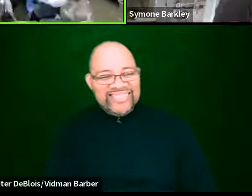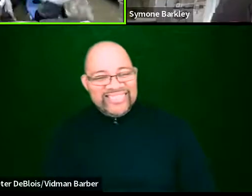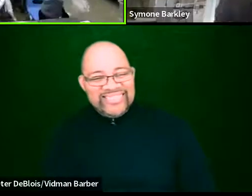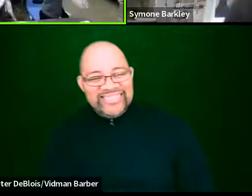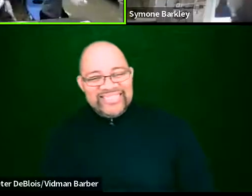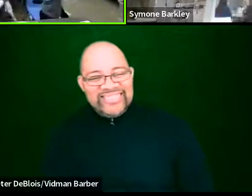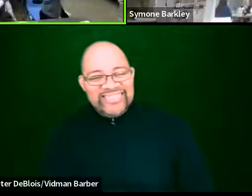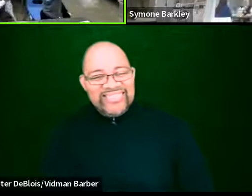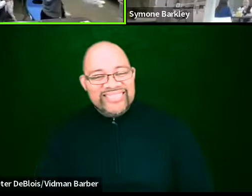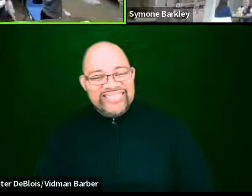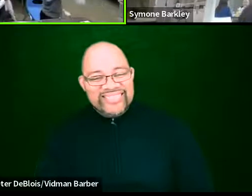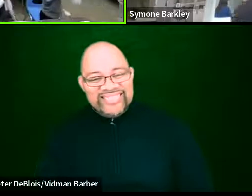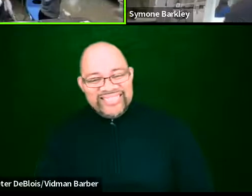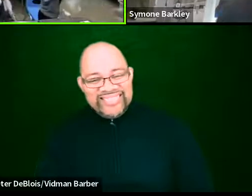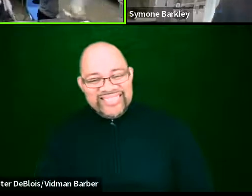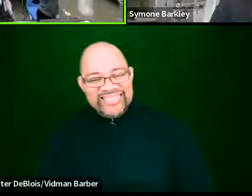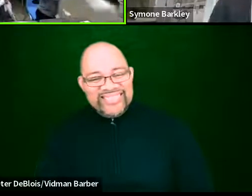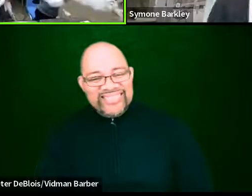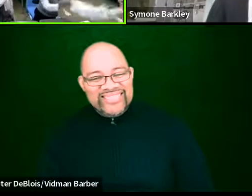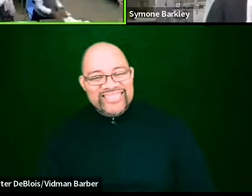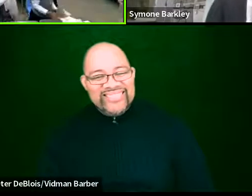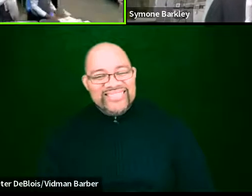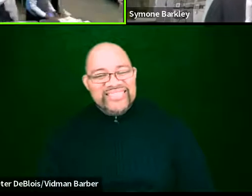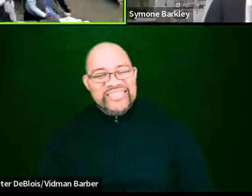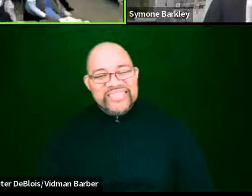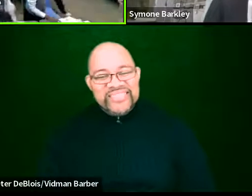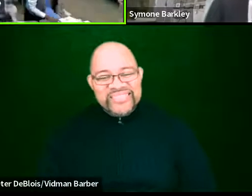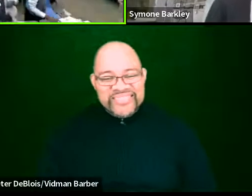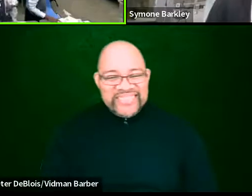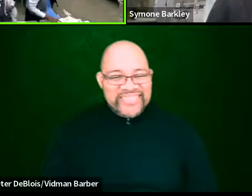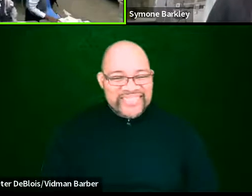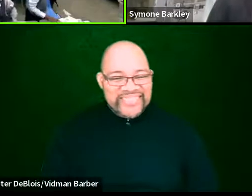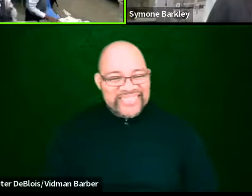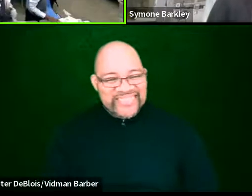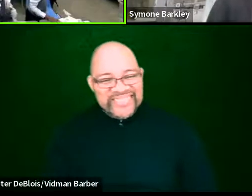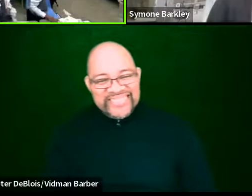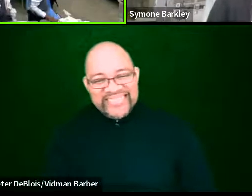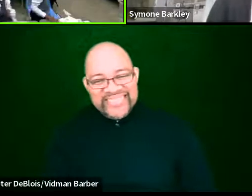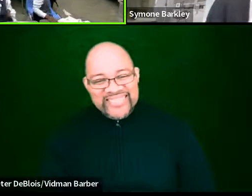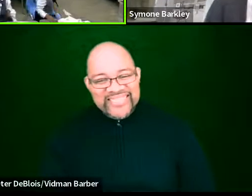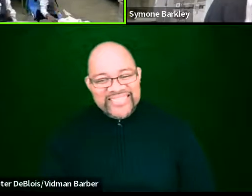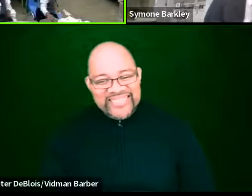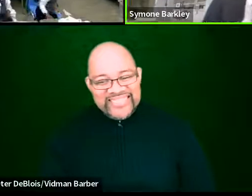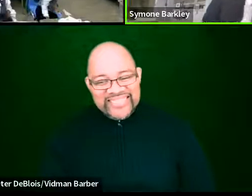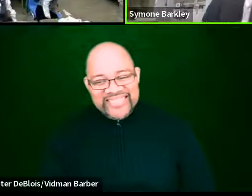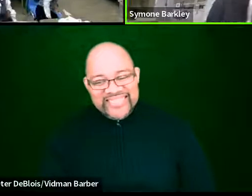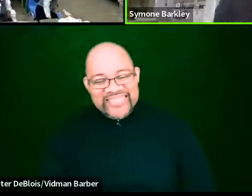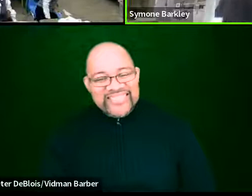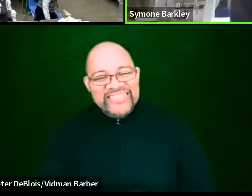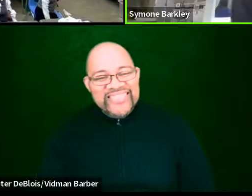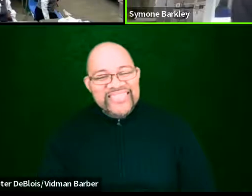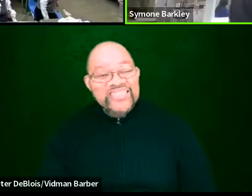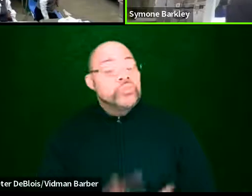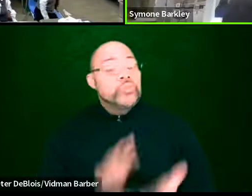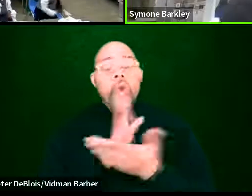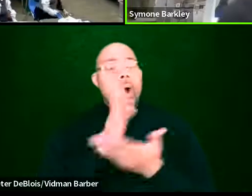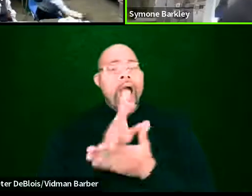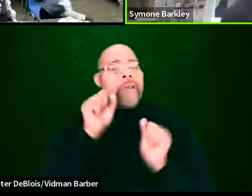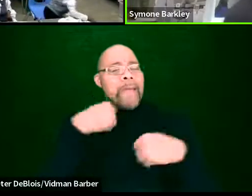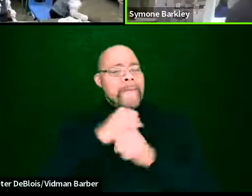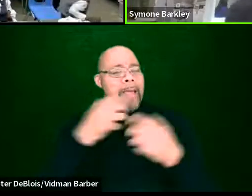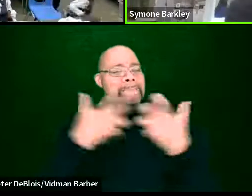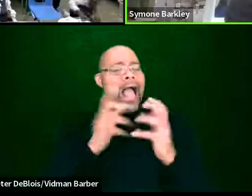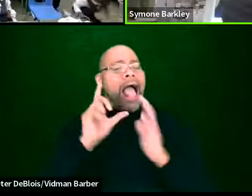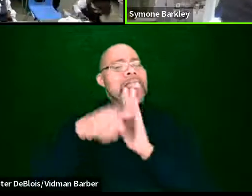How much? Um, That's okay. You can make it match